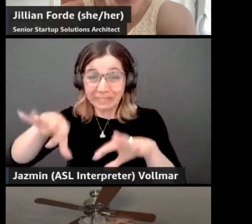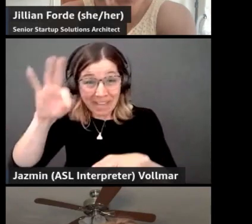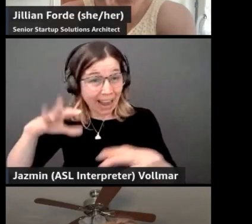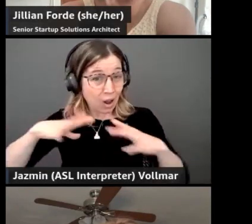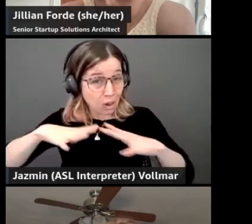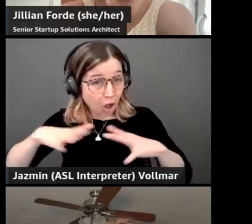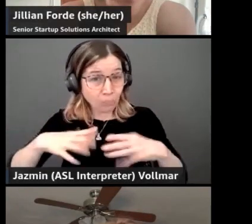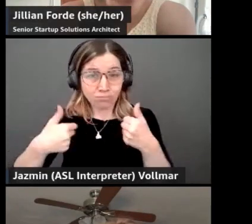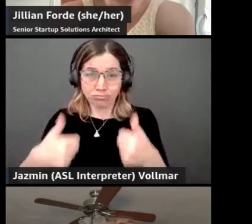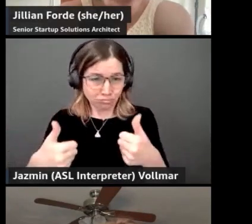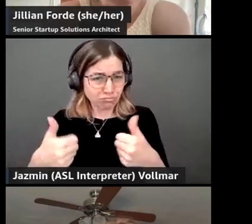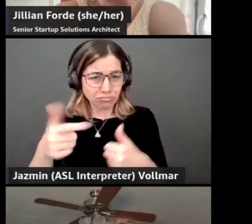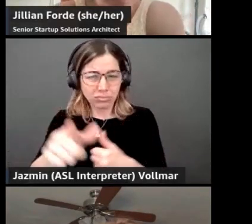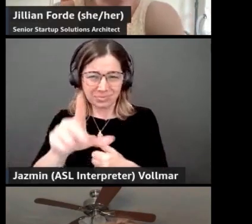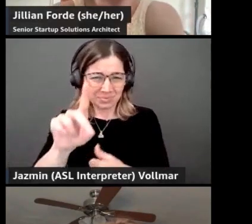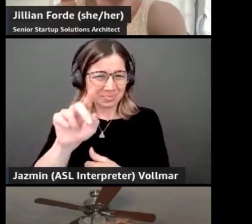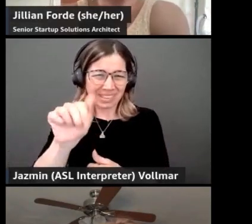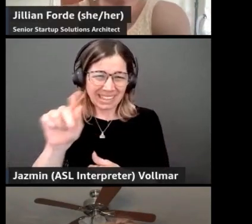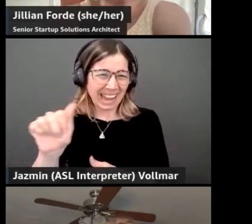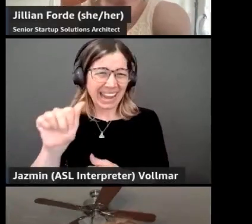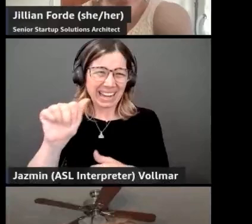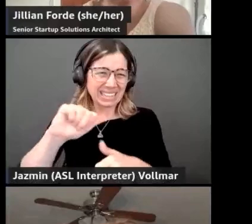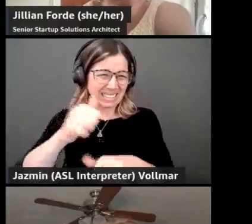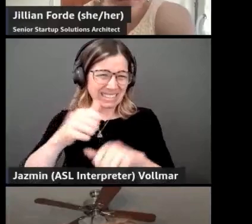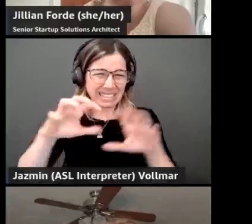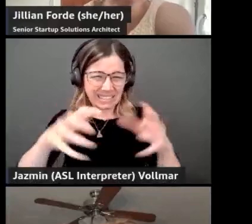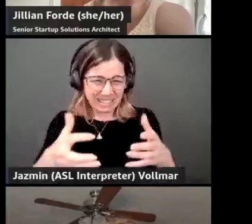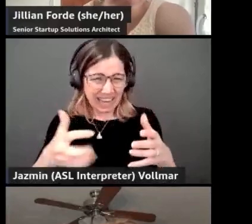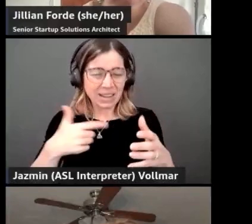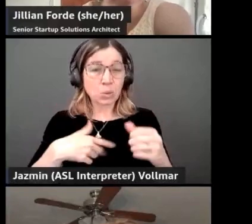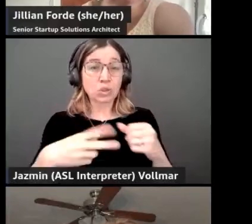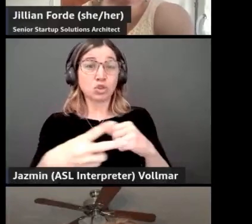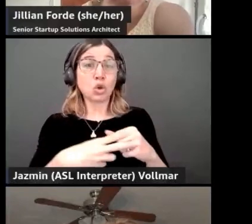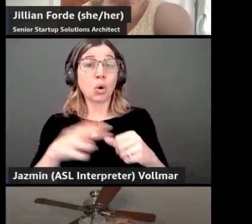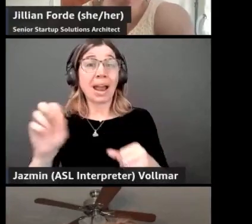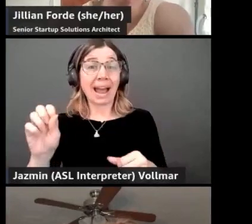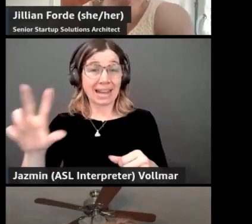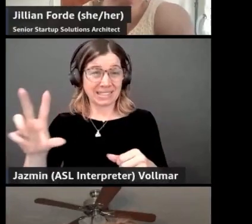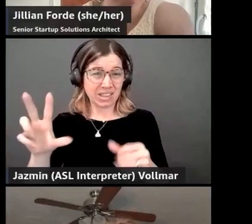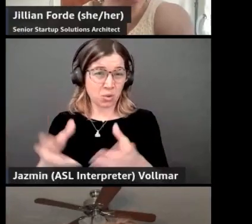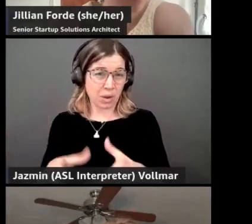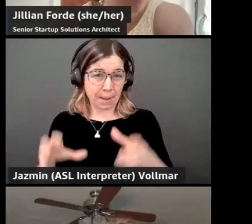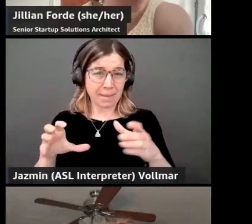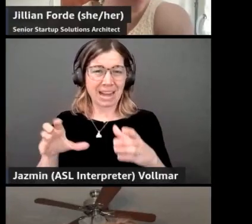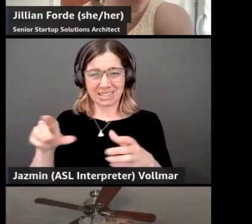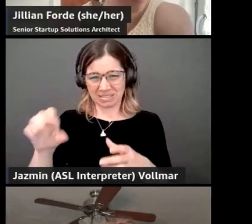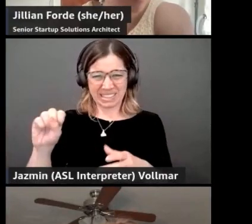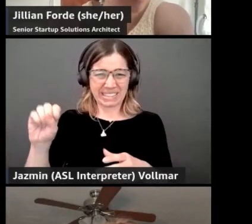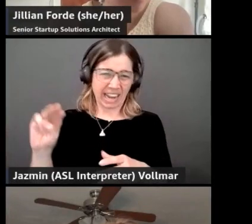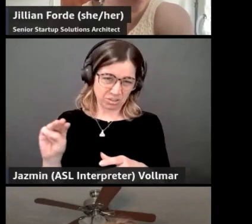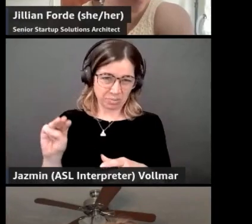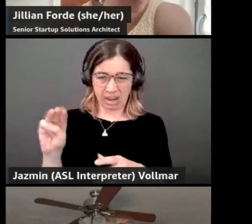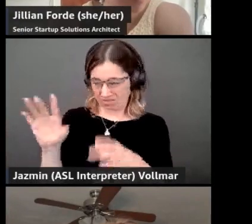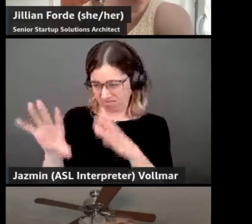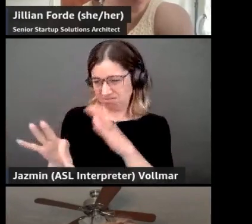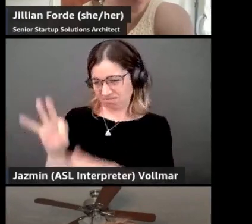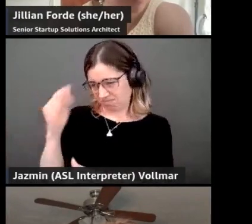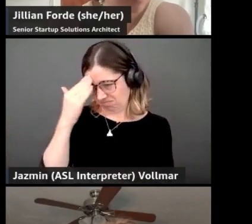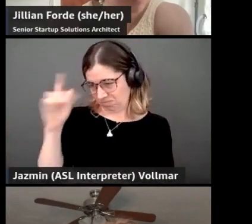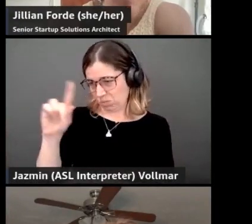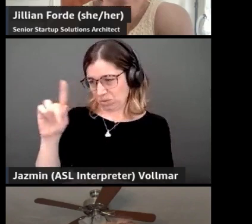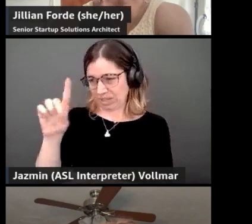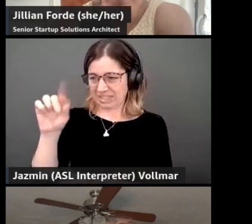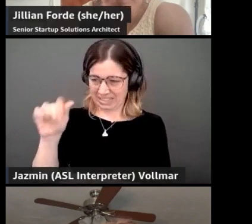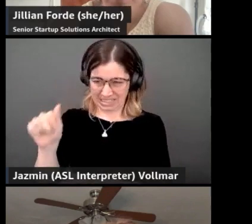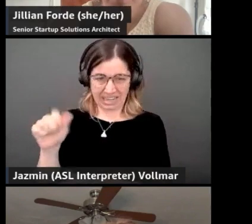So we took this data set. We stored it in S3 buckets so SageMaker could find where the data set existed. And then we